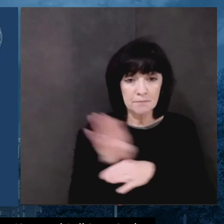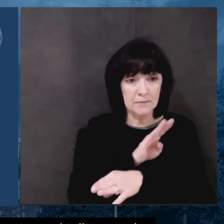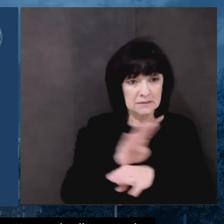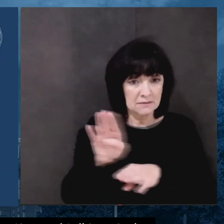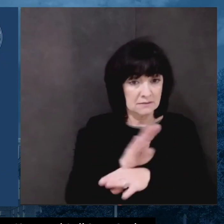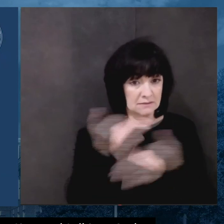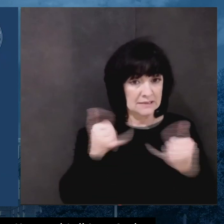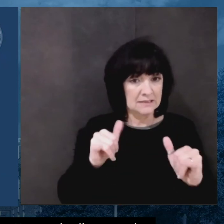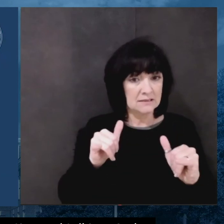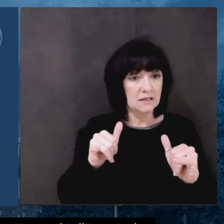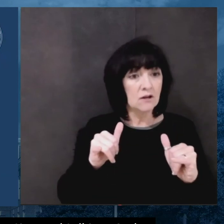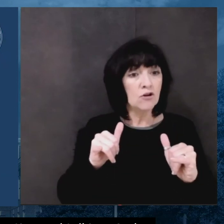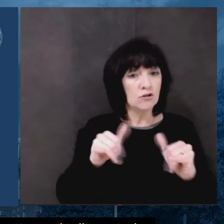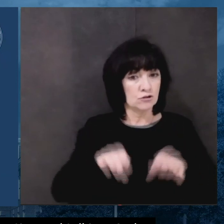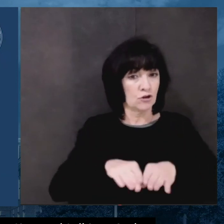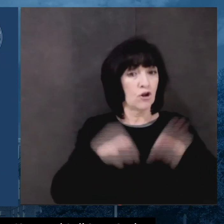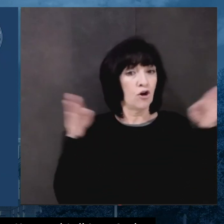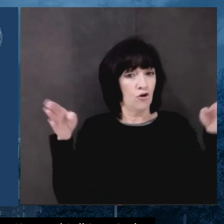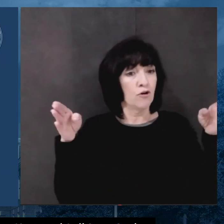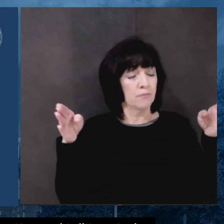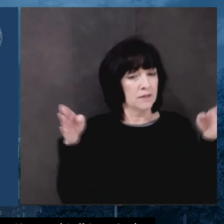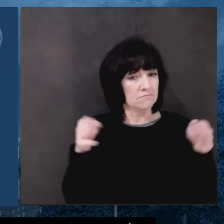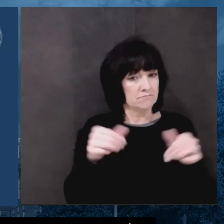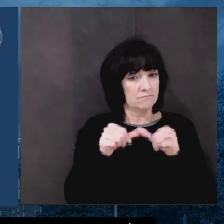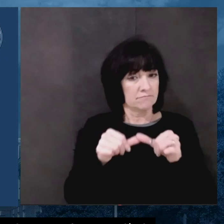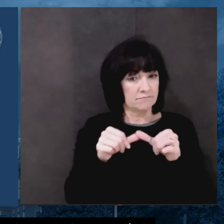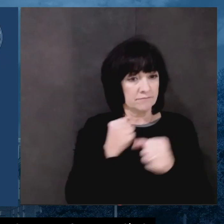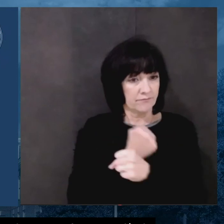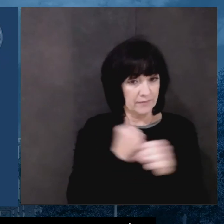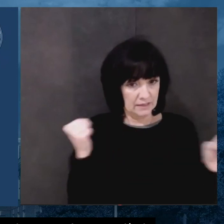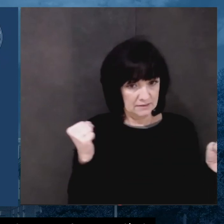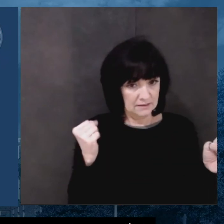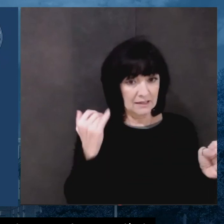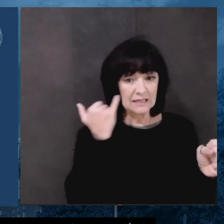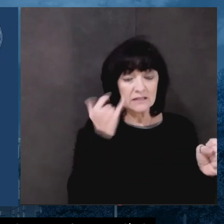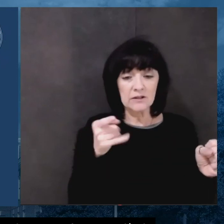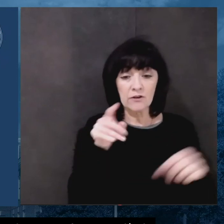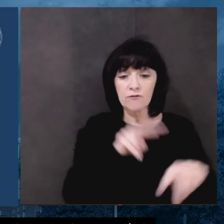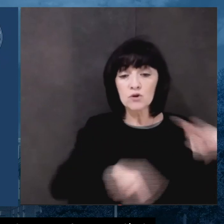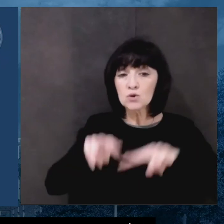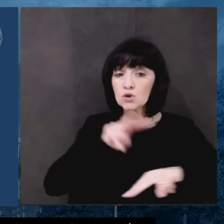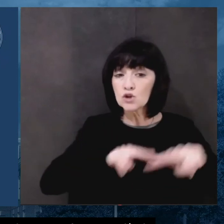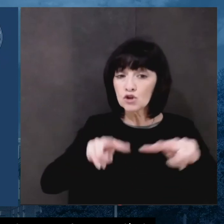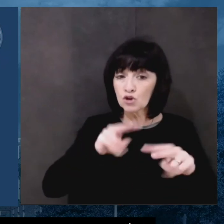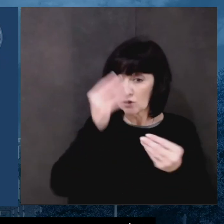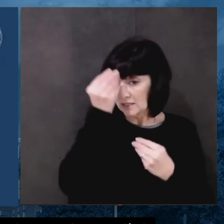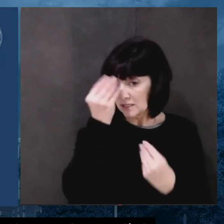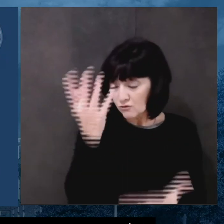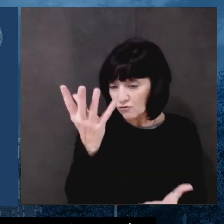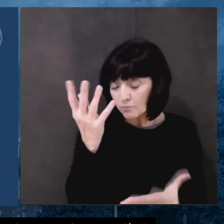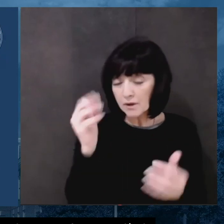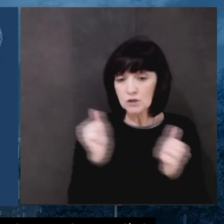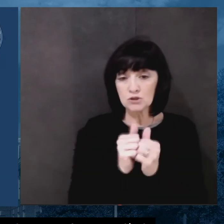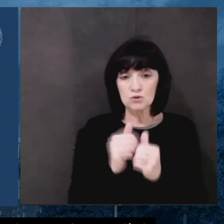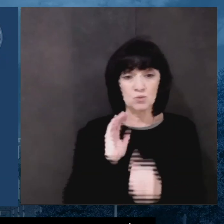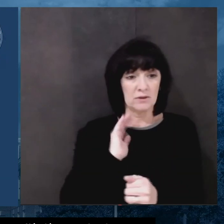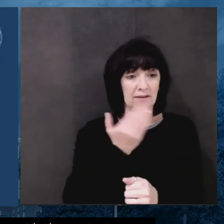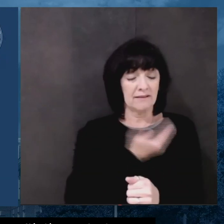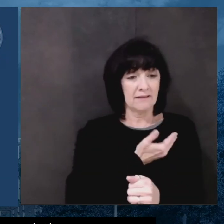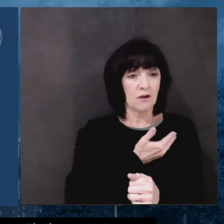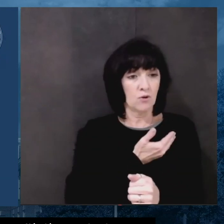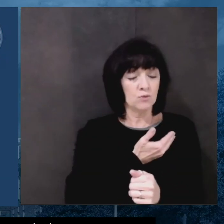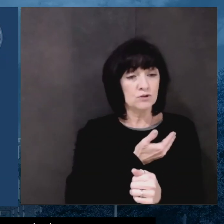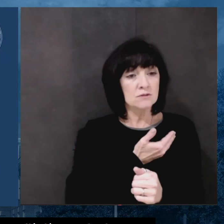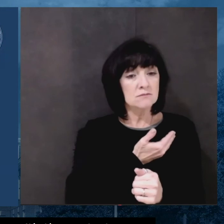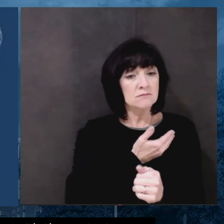safe. It doesn't. But if you look at the information with our contact tracers, the highest number